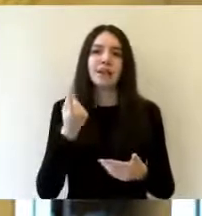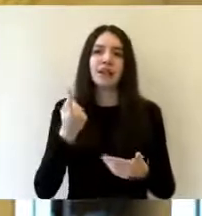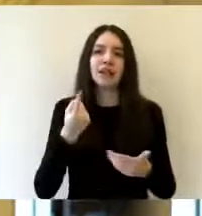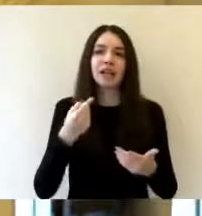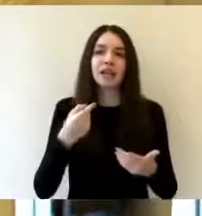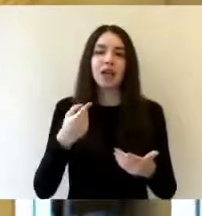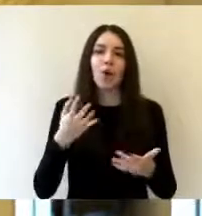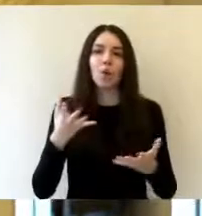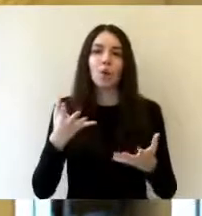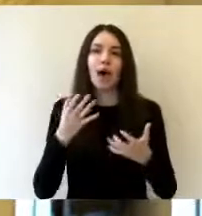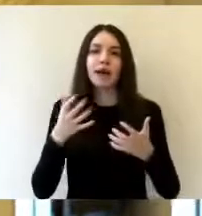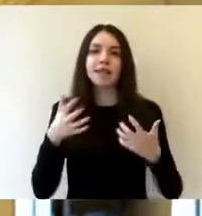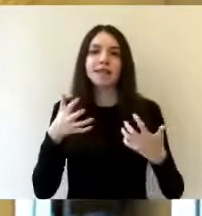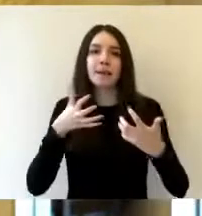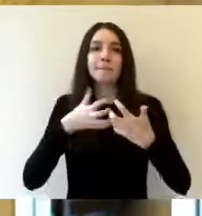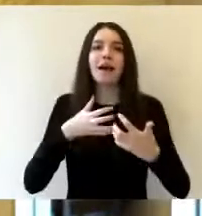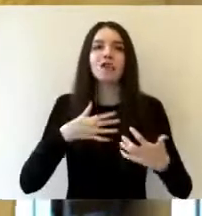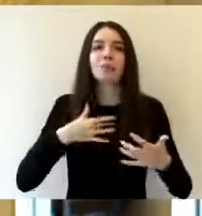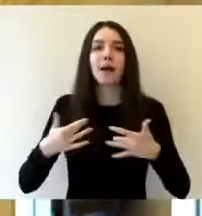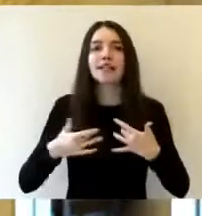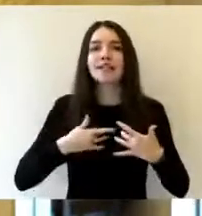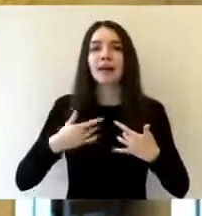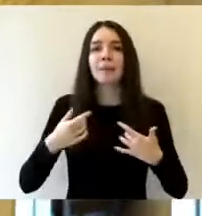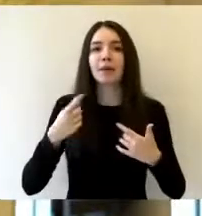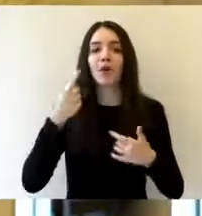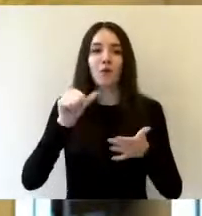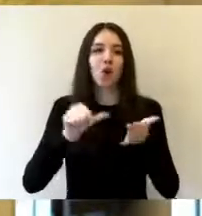the excitement that I have from like breaking the material.